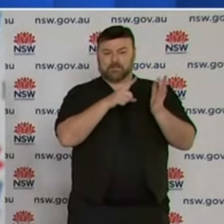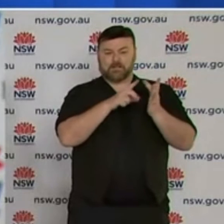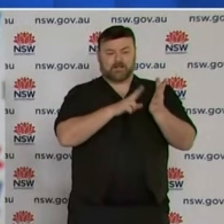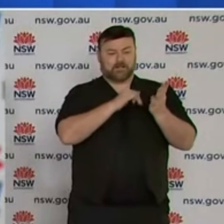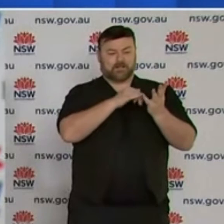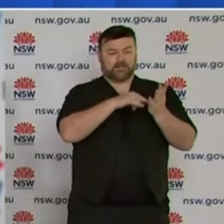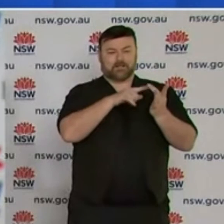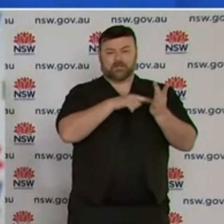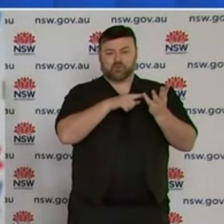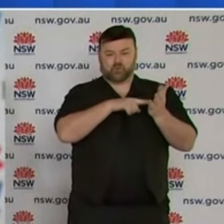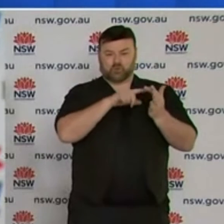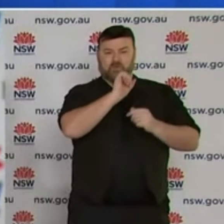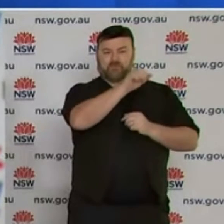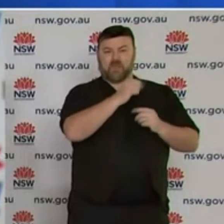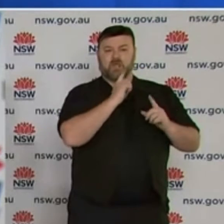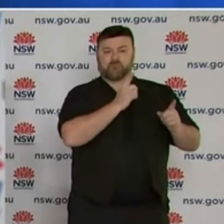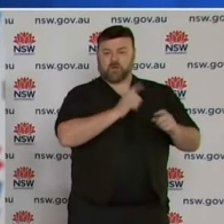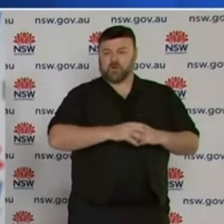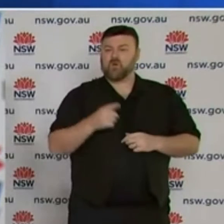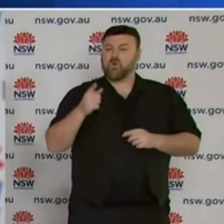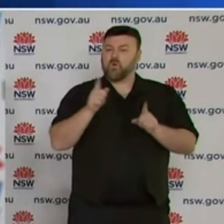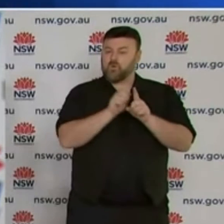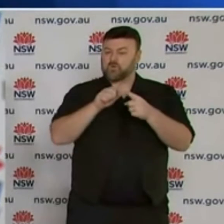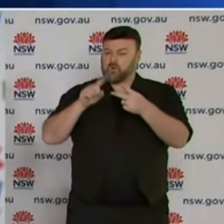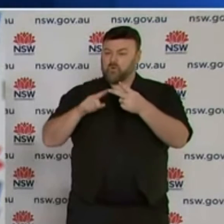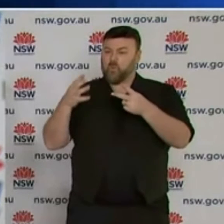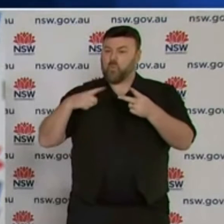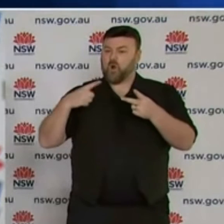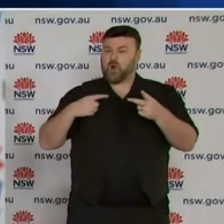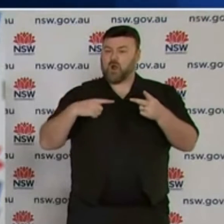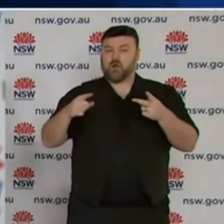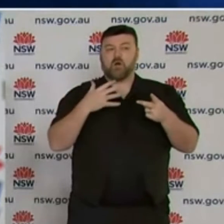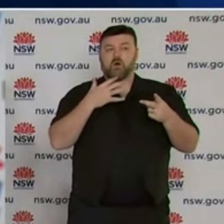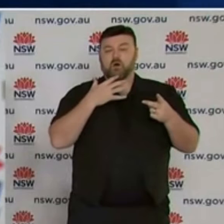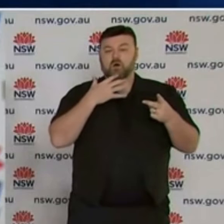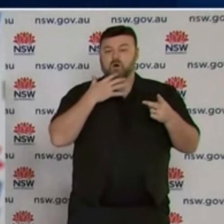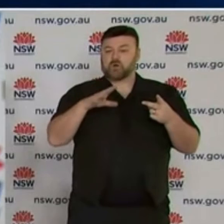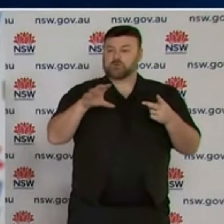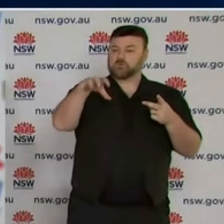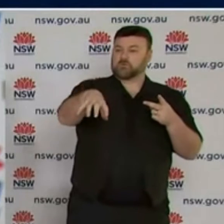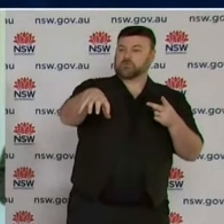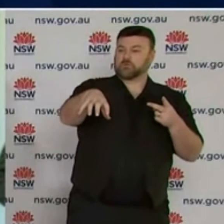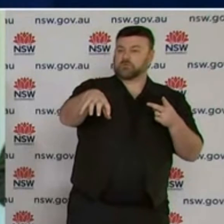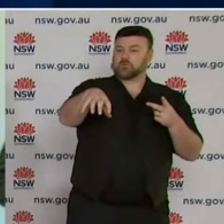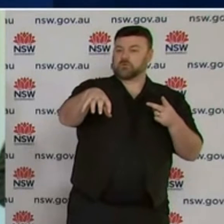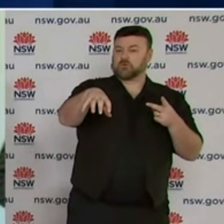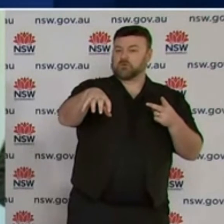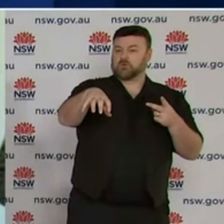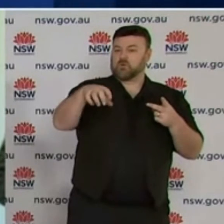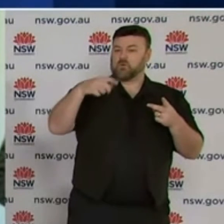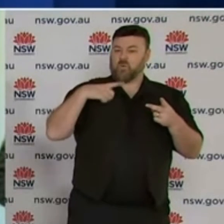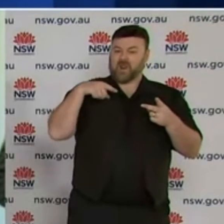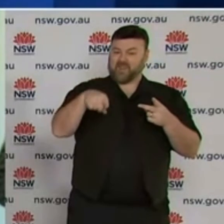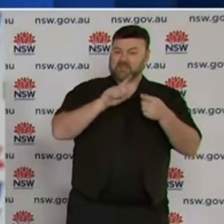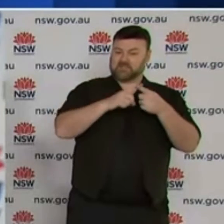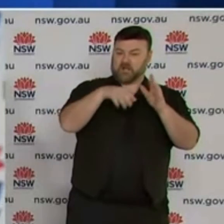please clarify whether the hotspot LGAs will be subjected to these medium public health safety measures when the rest of the state gets